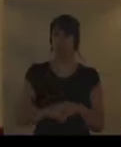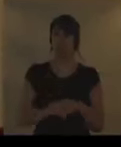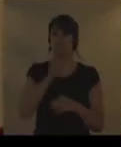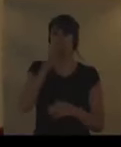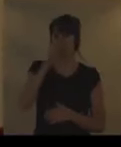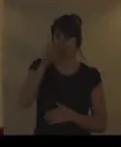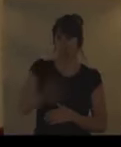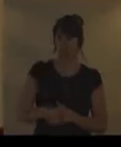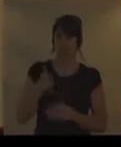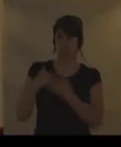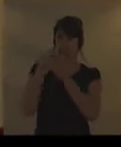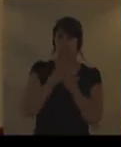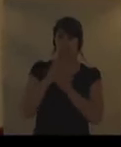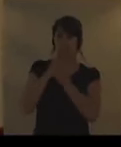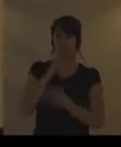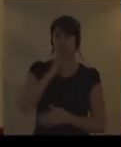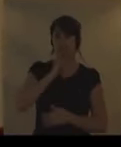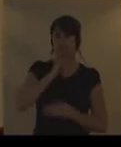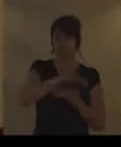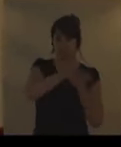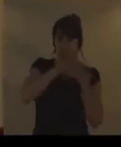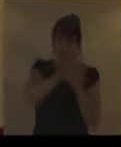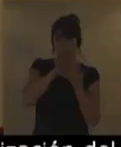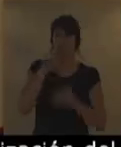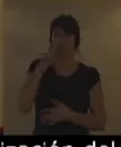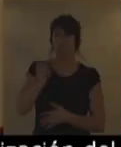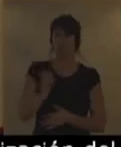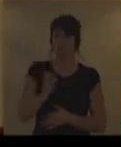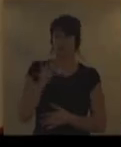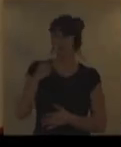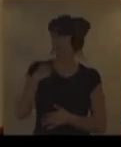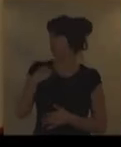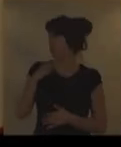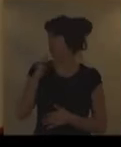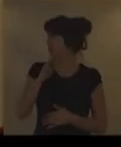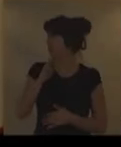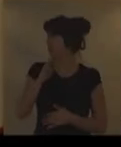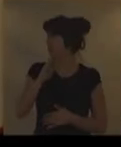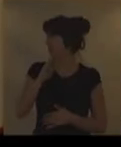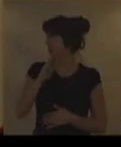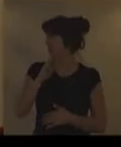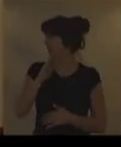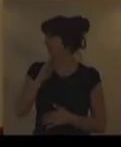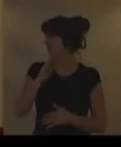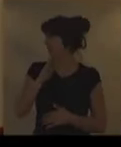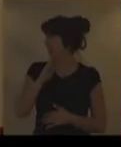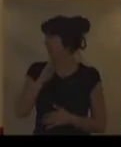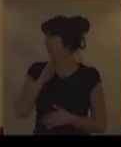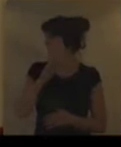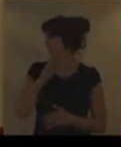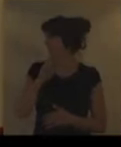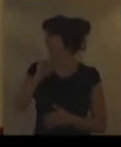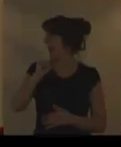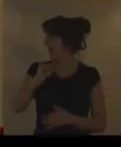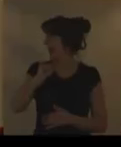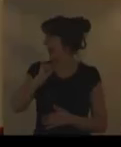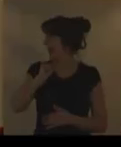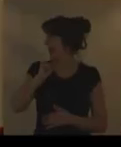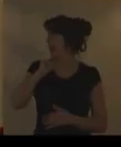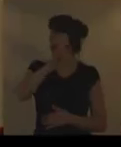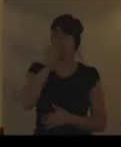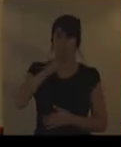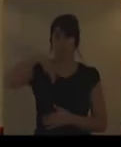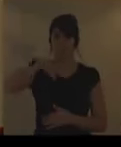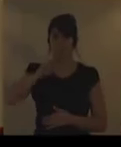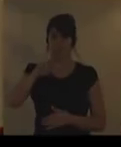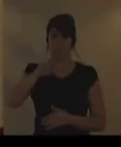through the works of Guillaume Asnar in 2008. And we have the analysis